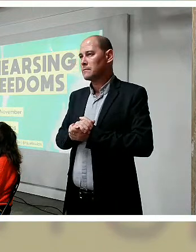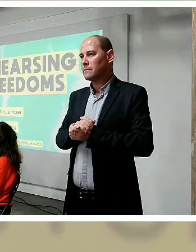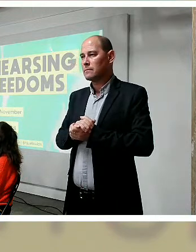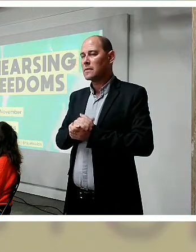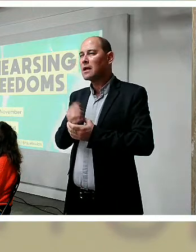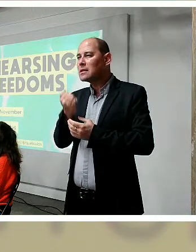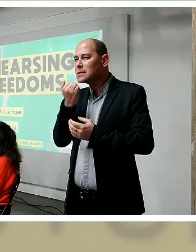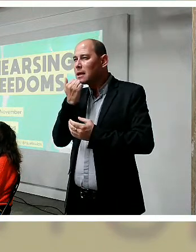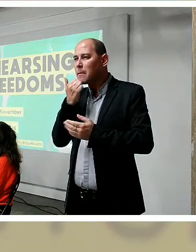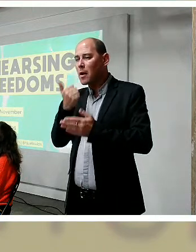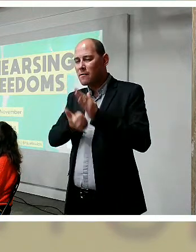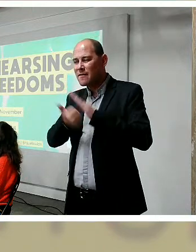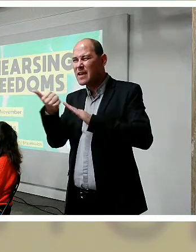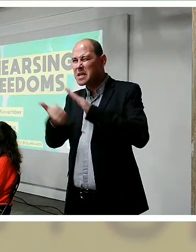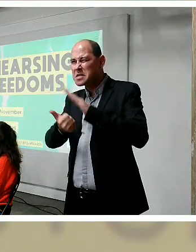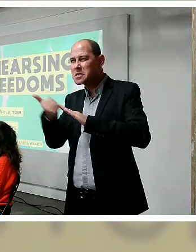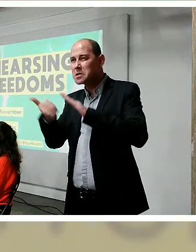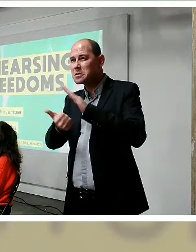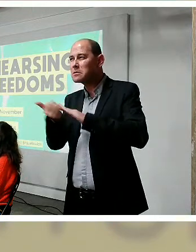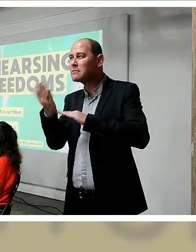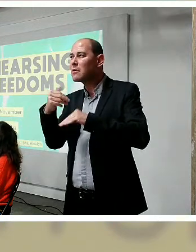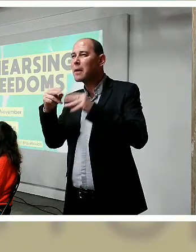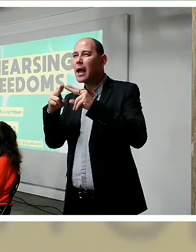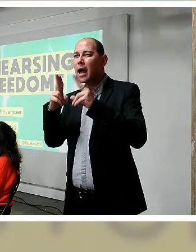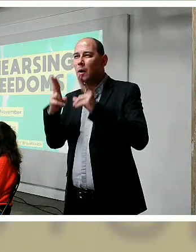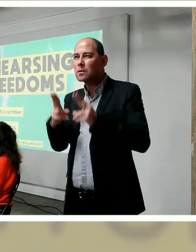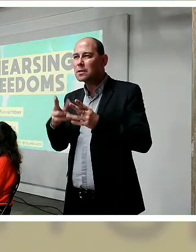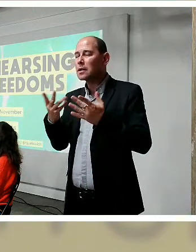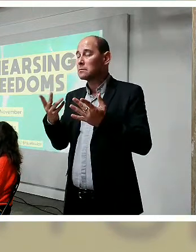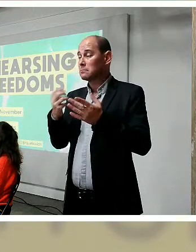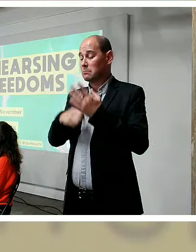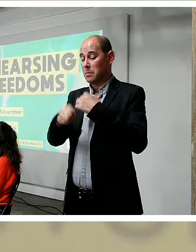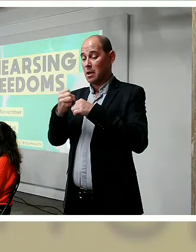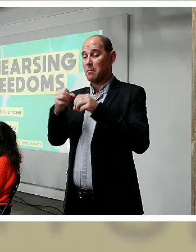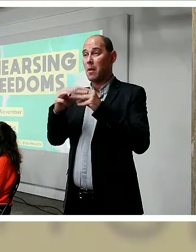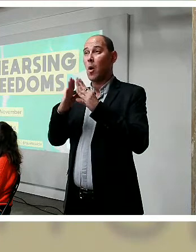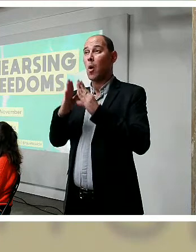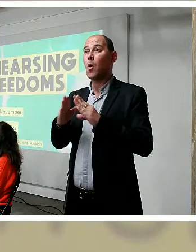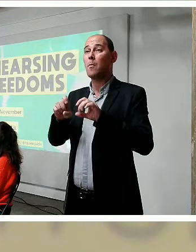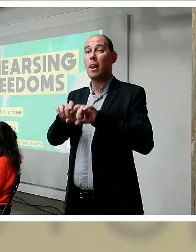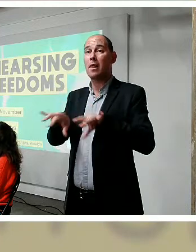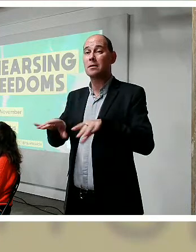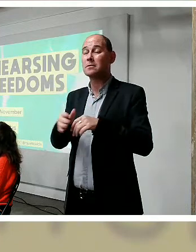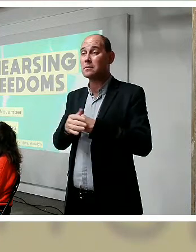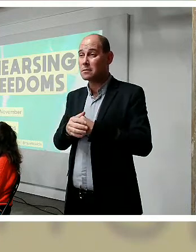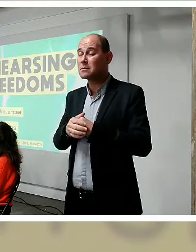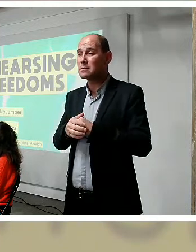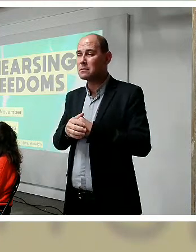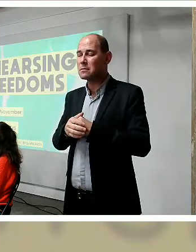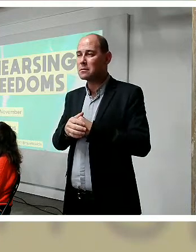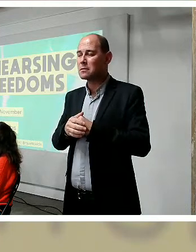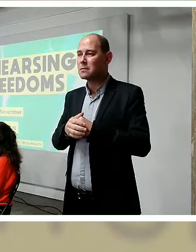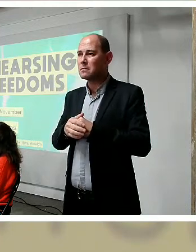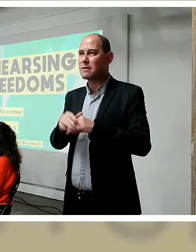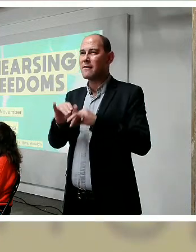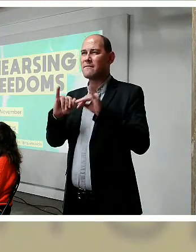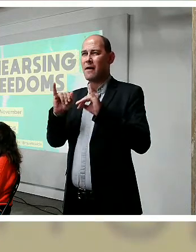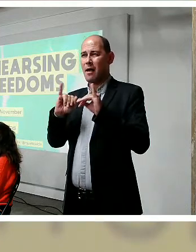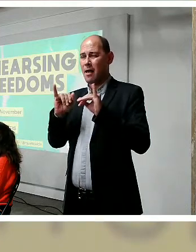evictions, people being unhoused, becoming unhoused, really violently, the